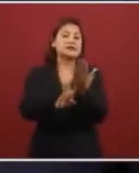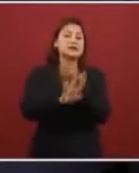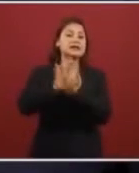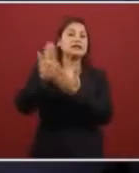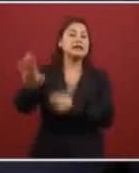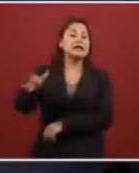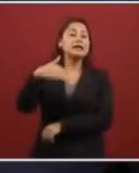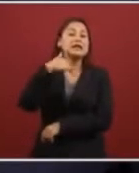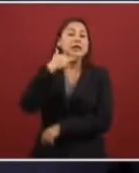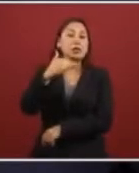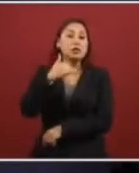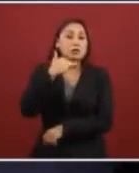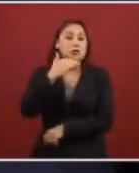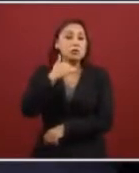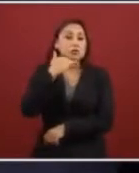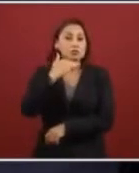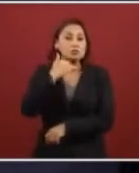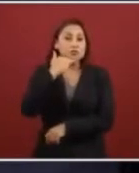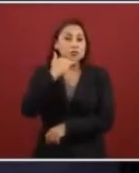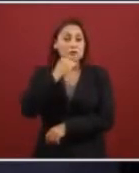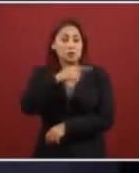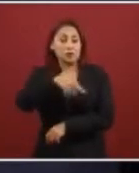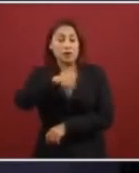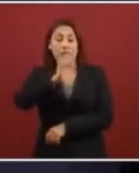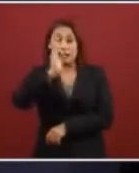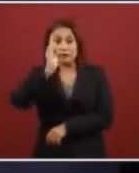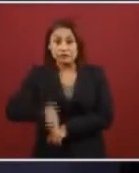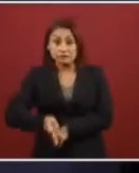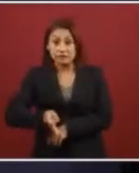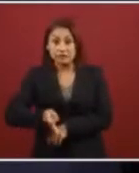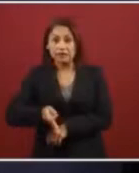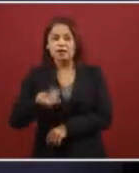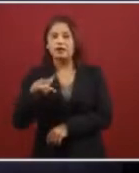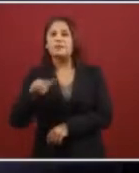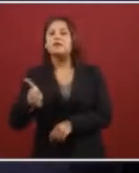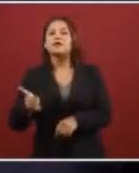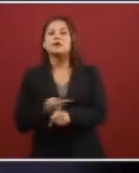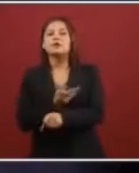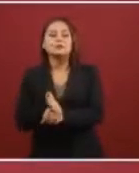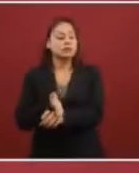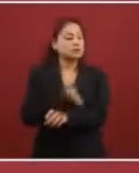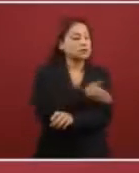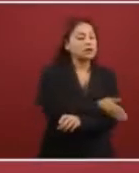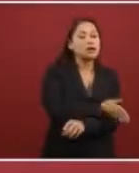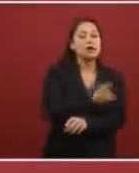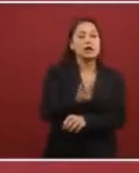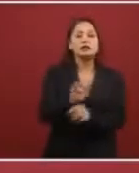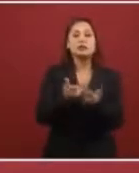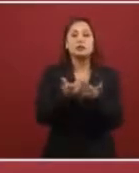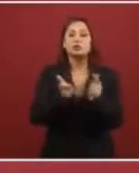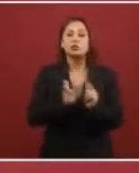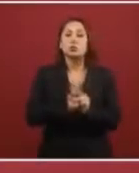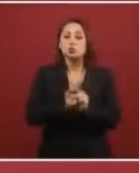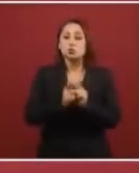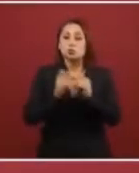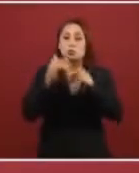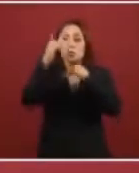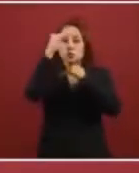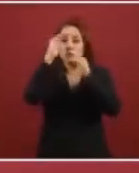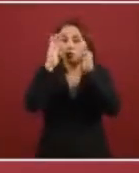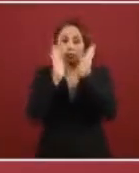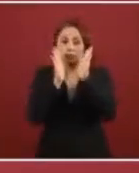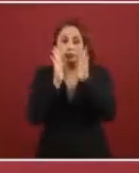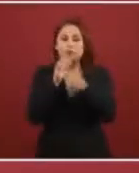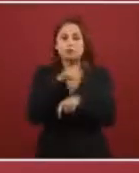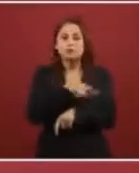what they did. Los conservadores, the conservatives, al mismo tiempo que but at the same se mantenía time,